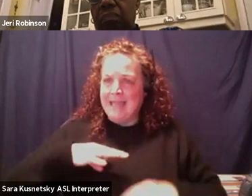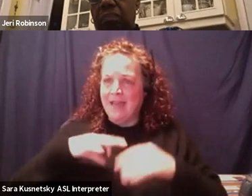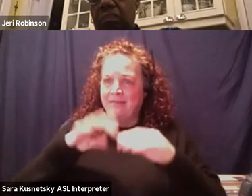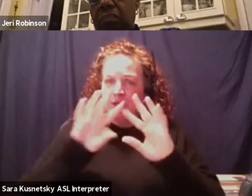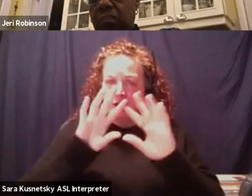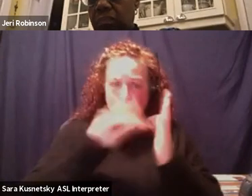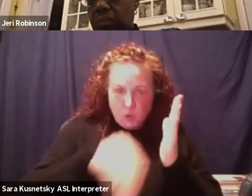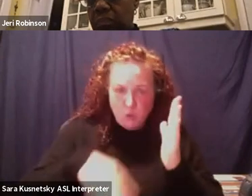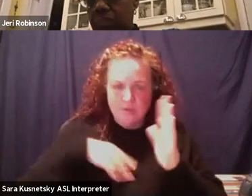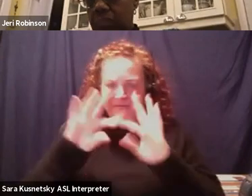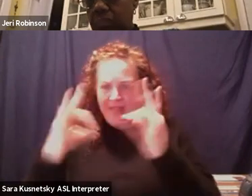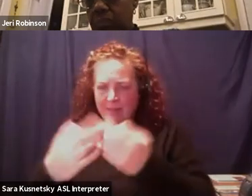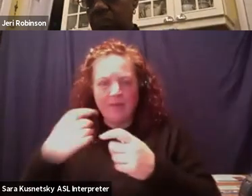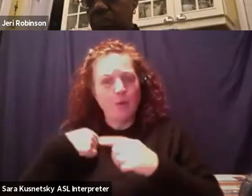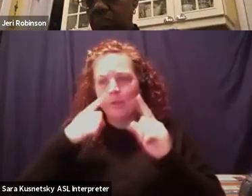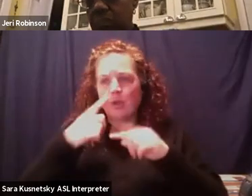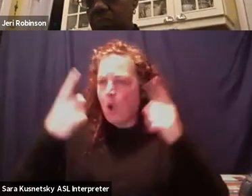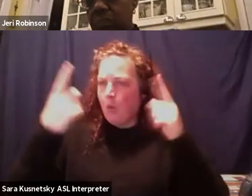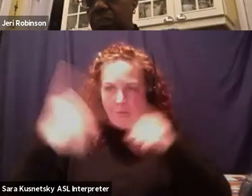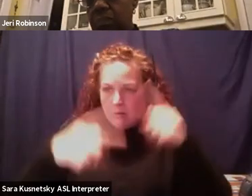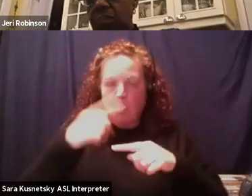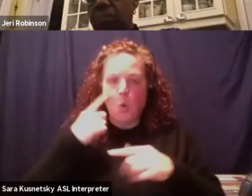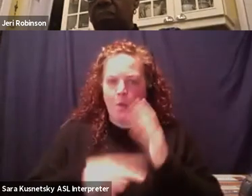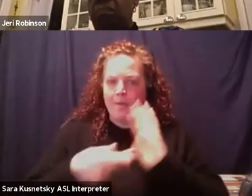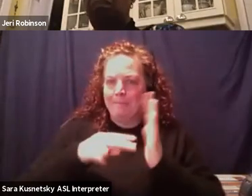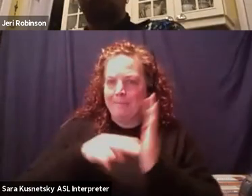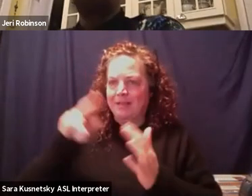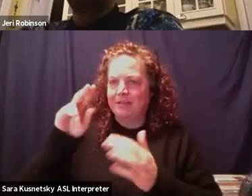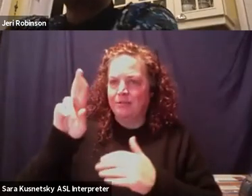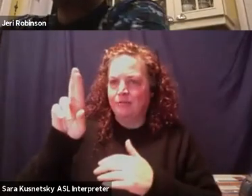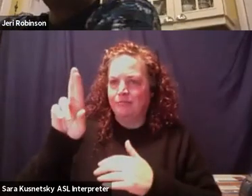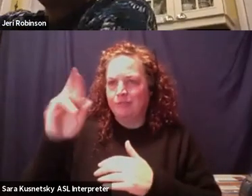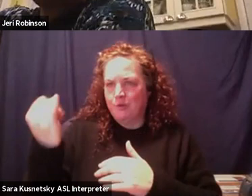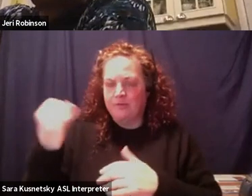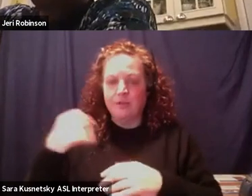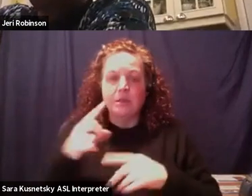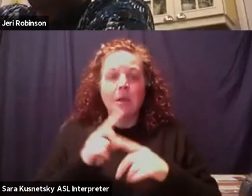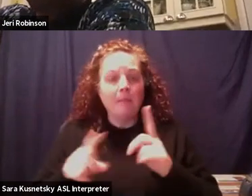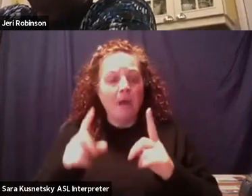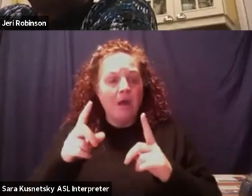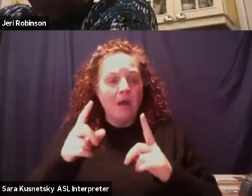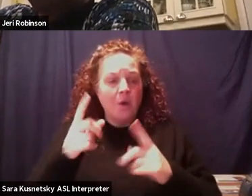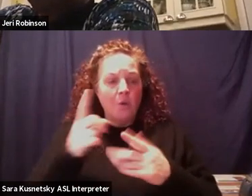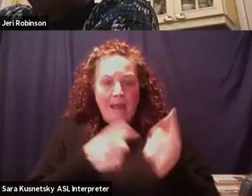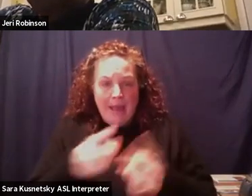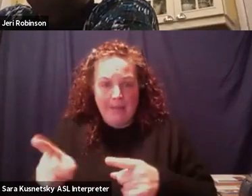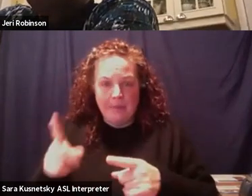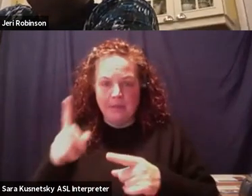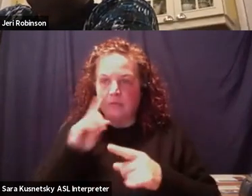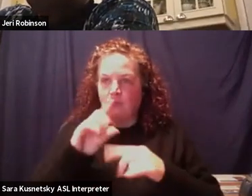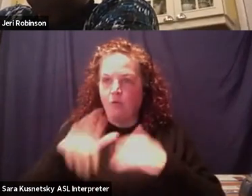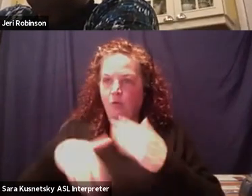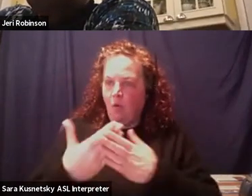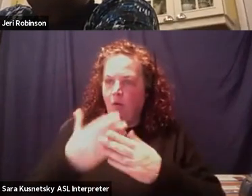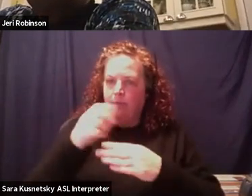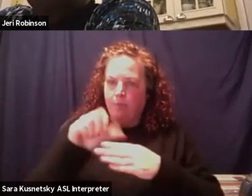what restorative justice means. And while you would hear about beautiful RGA practices happening in many corners of many buildings,